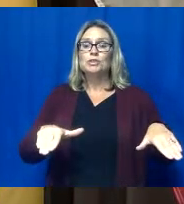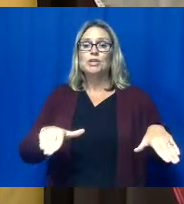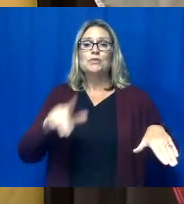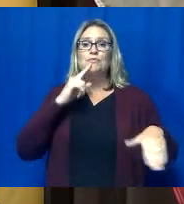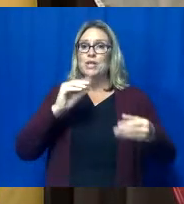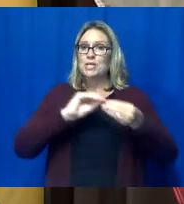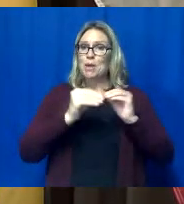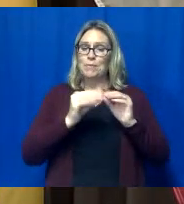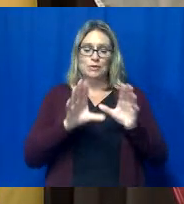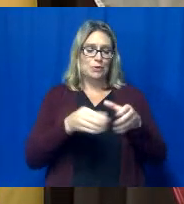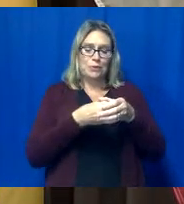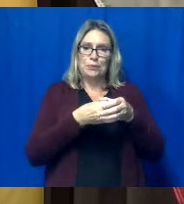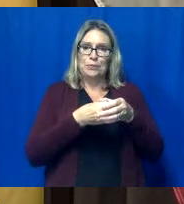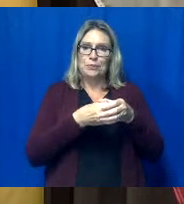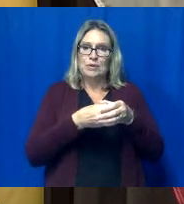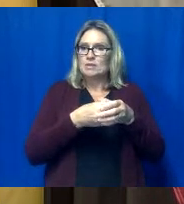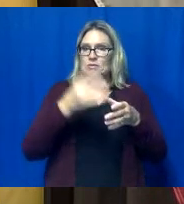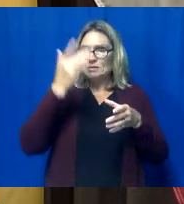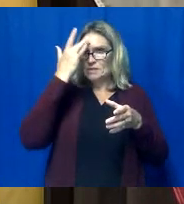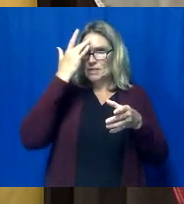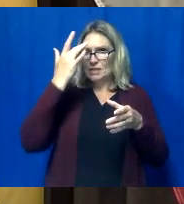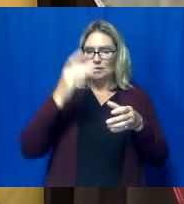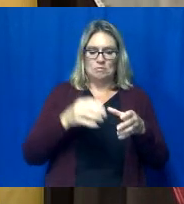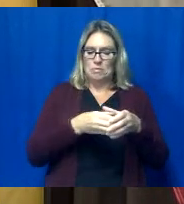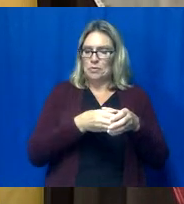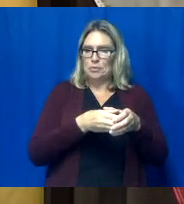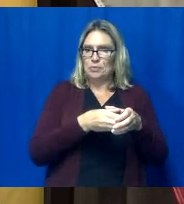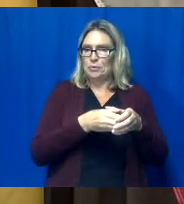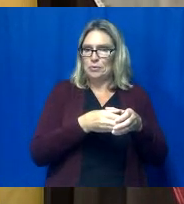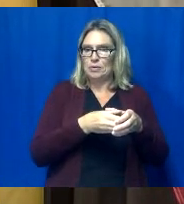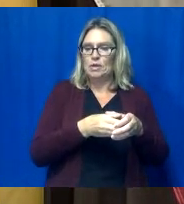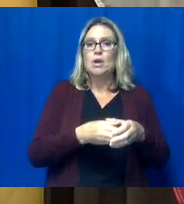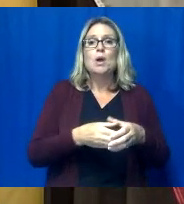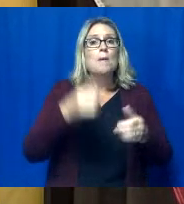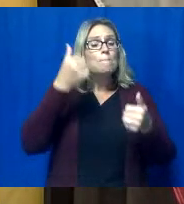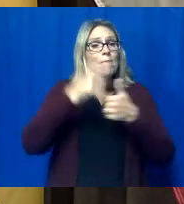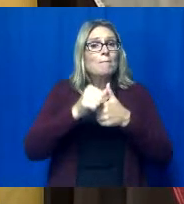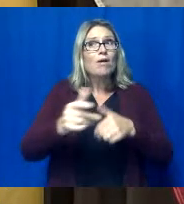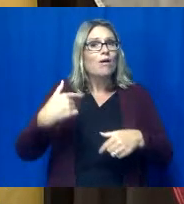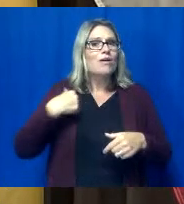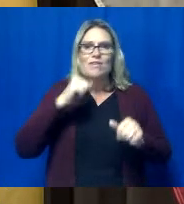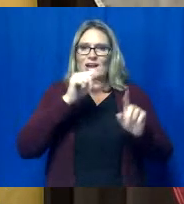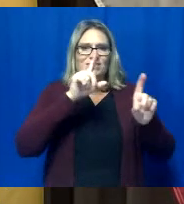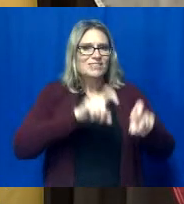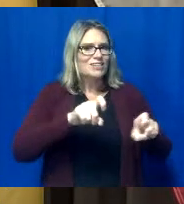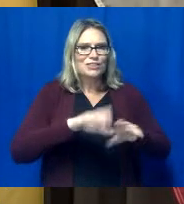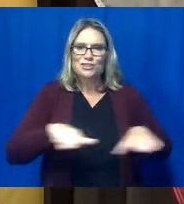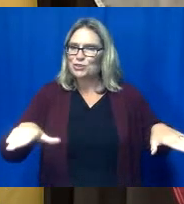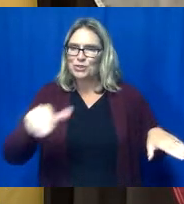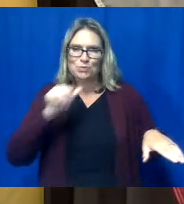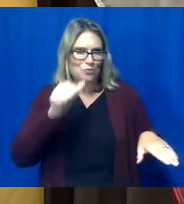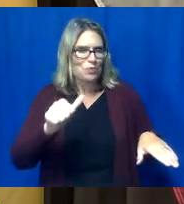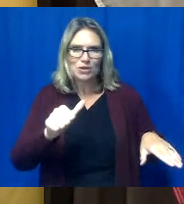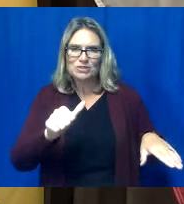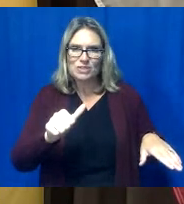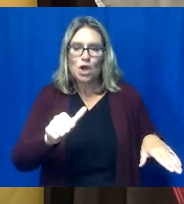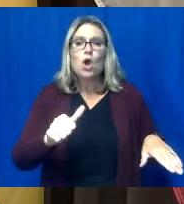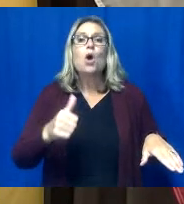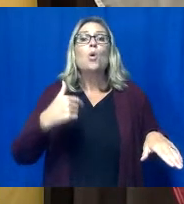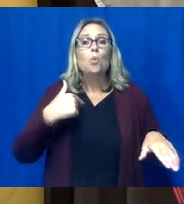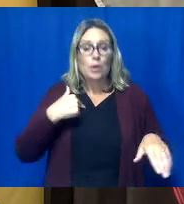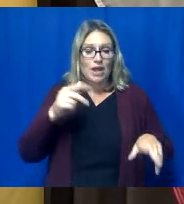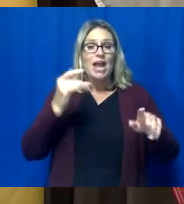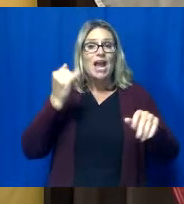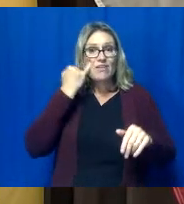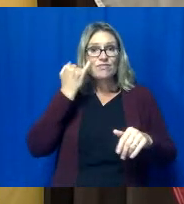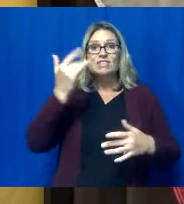of infections, but you remember, we weren't testing children. We were testing people with symptoms, and